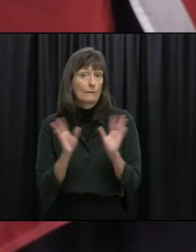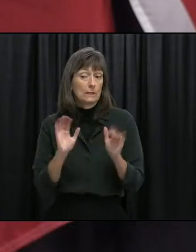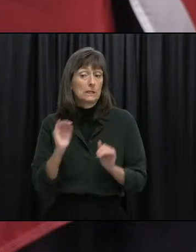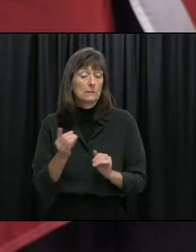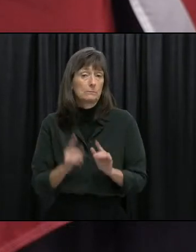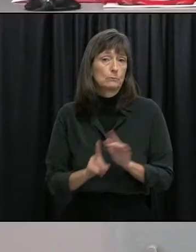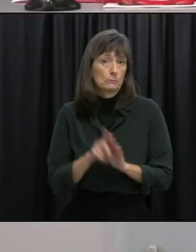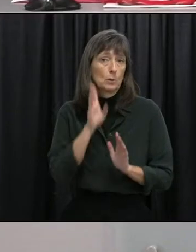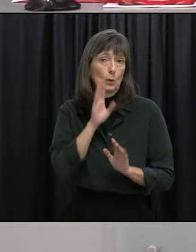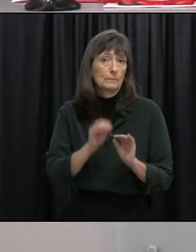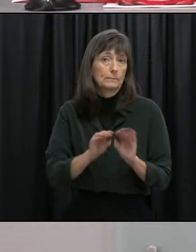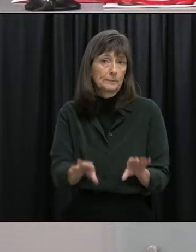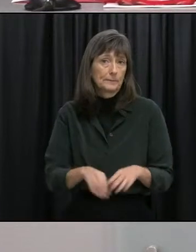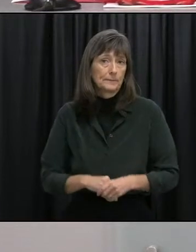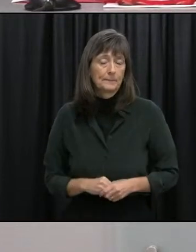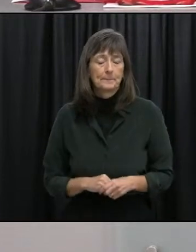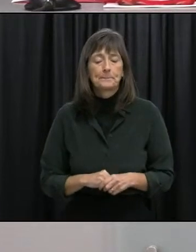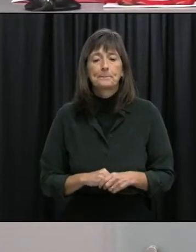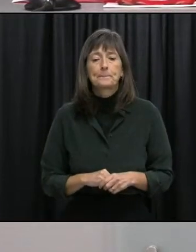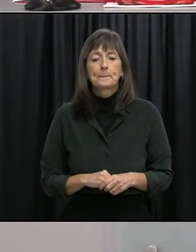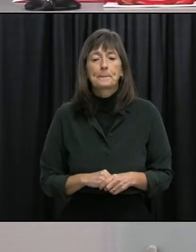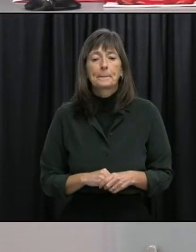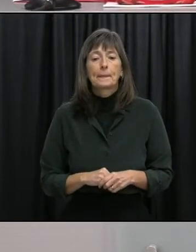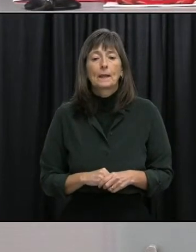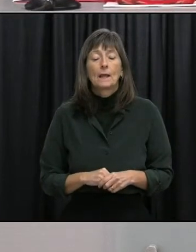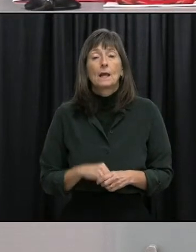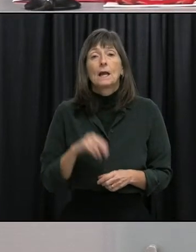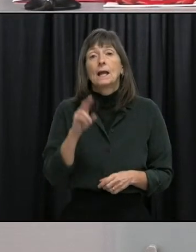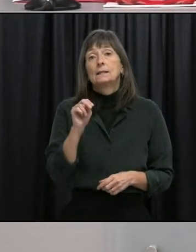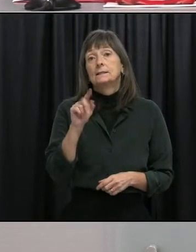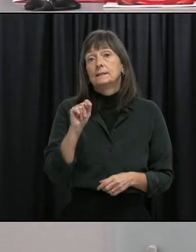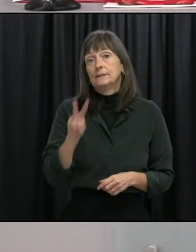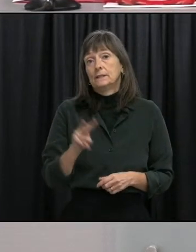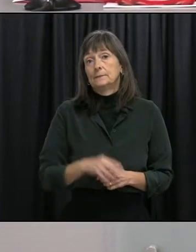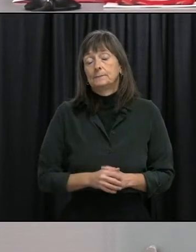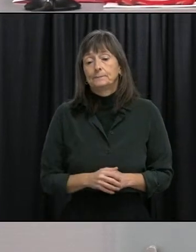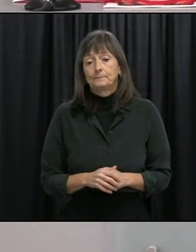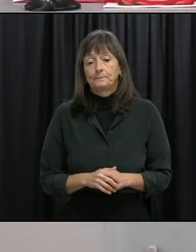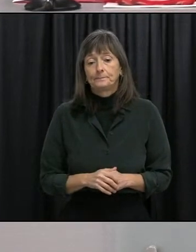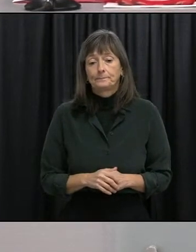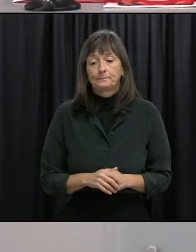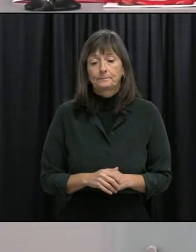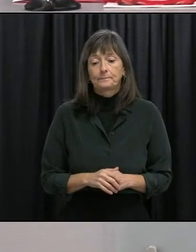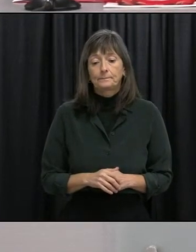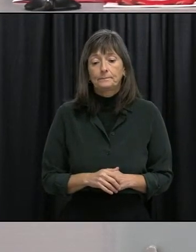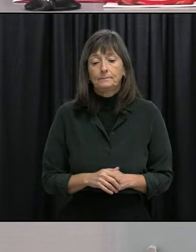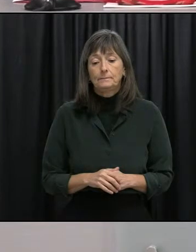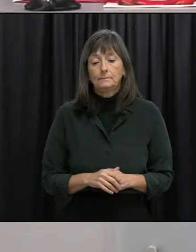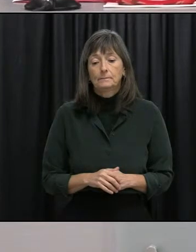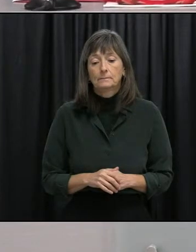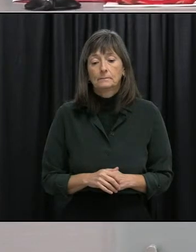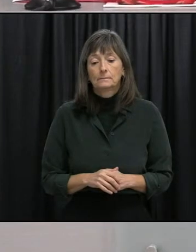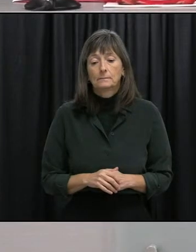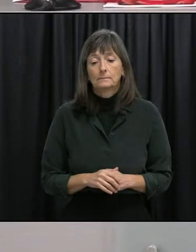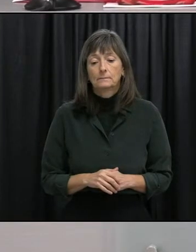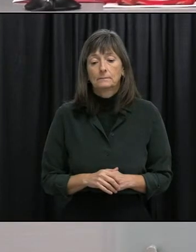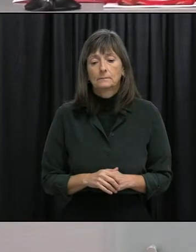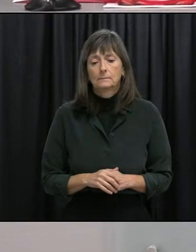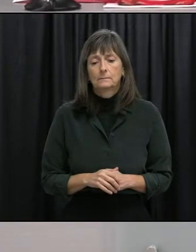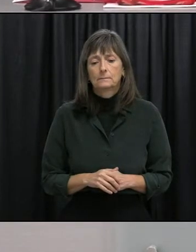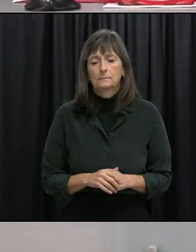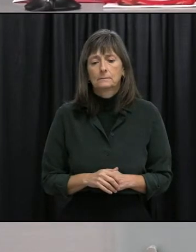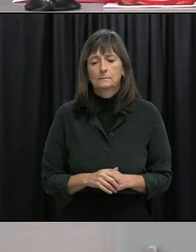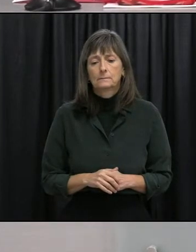Our next questions are from Kellyanne Roberts of NTV News. Please go ahead. Thank you. I'm just looking to clarify